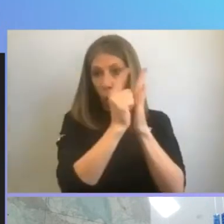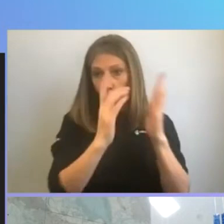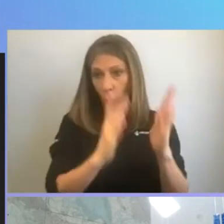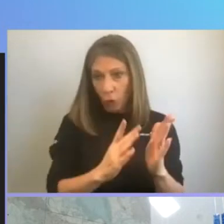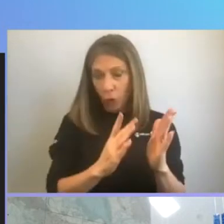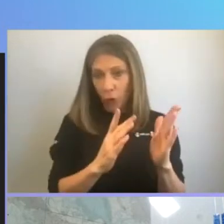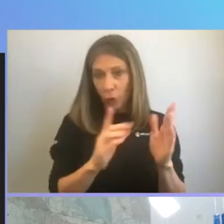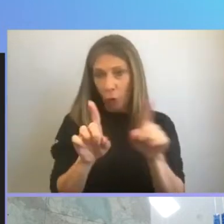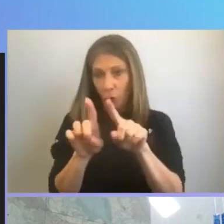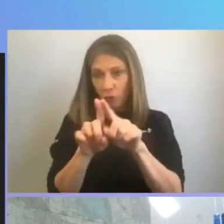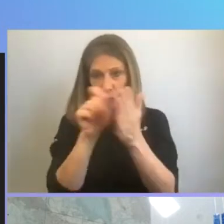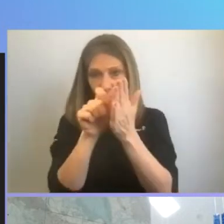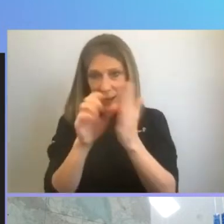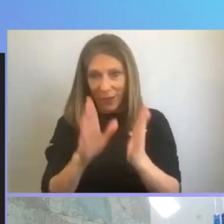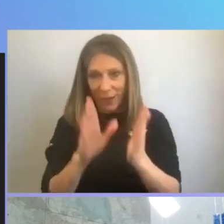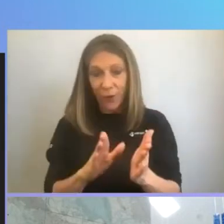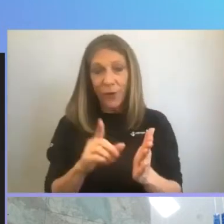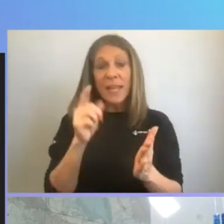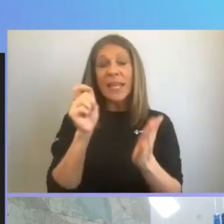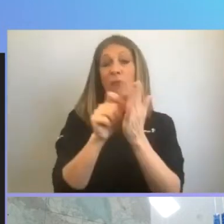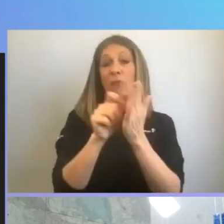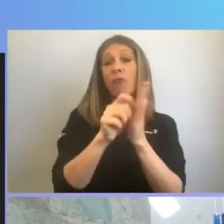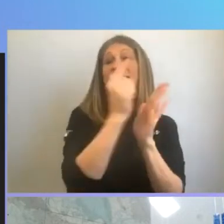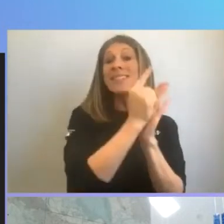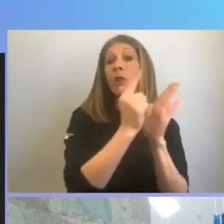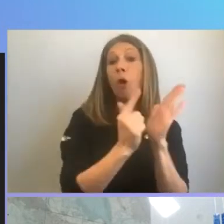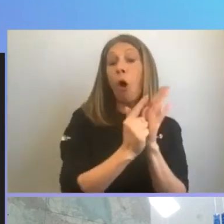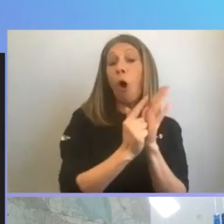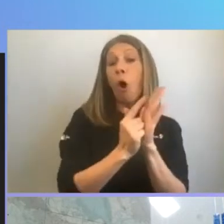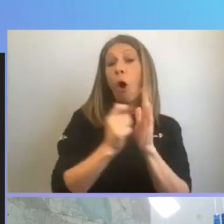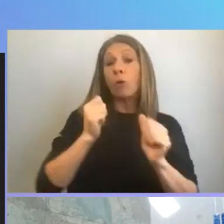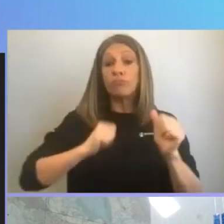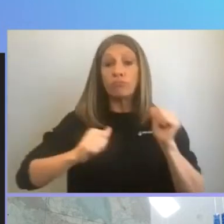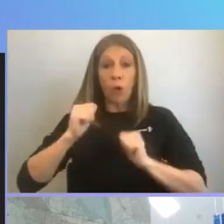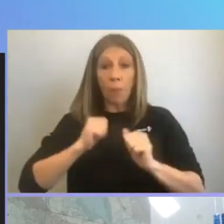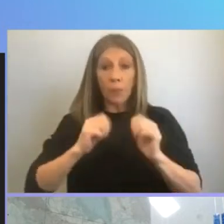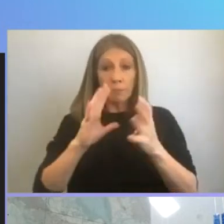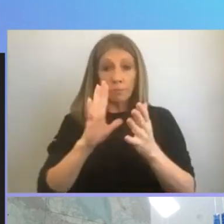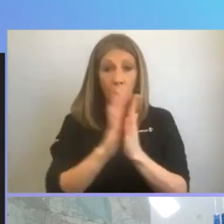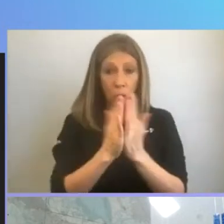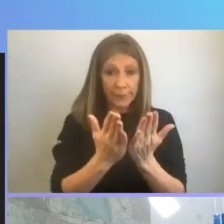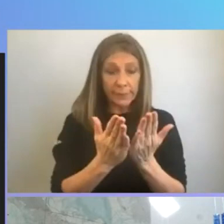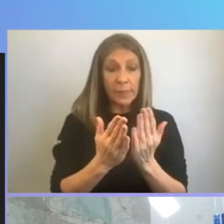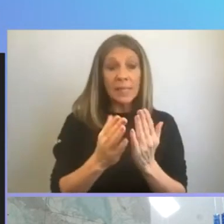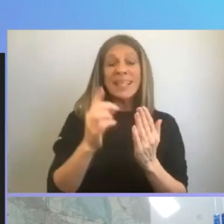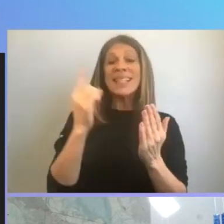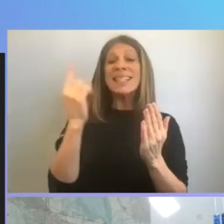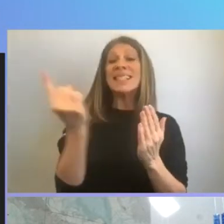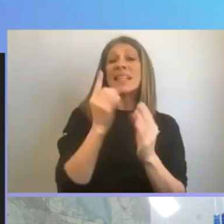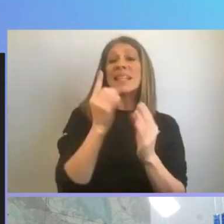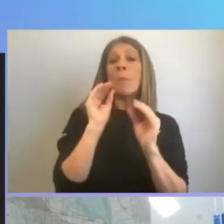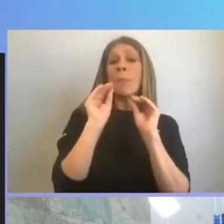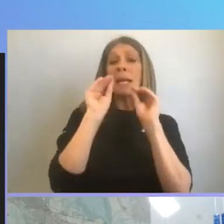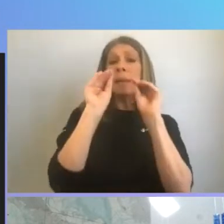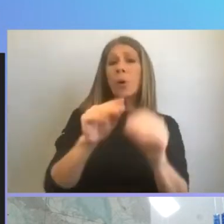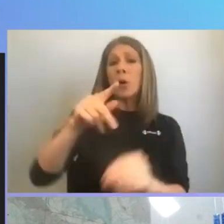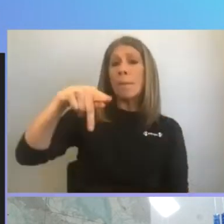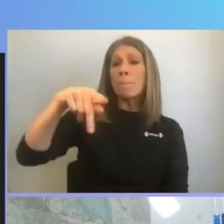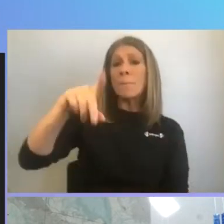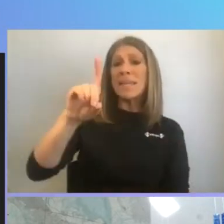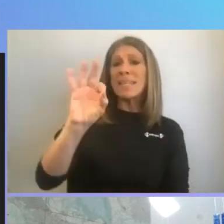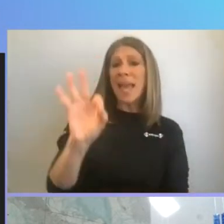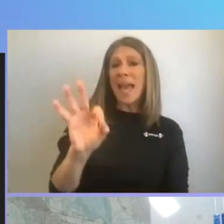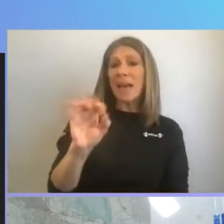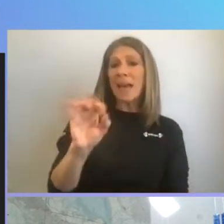lawyer author who writes law dramas. Somebody put a PDF file of one of